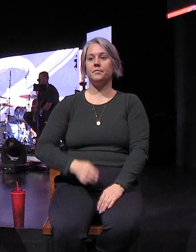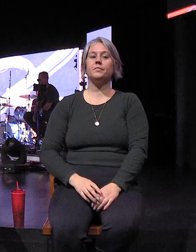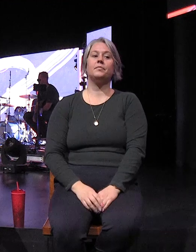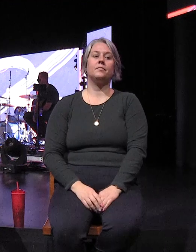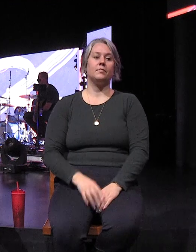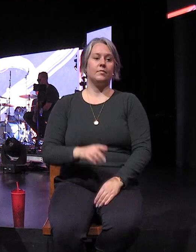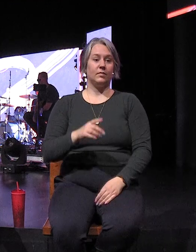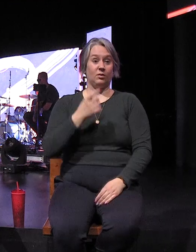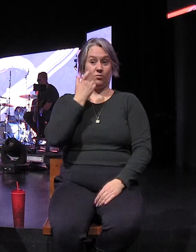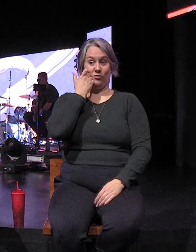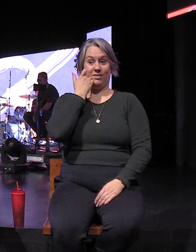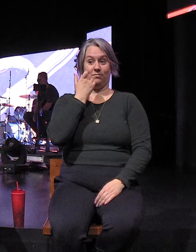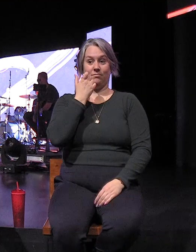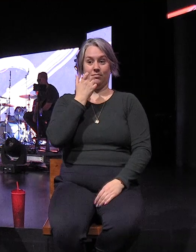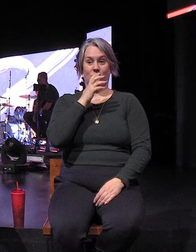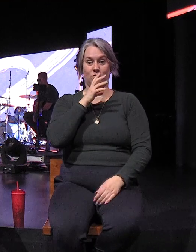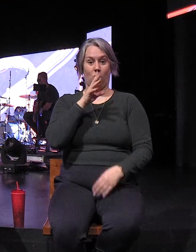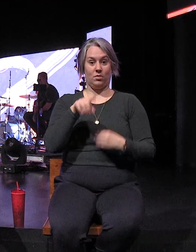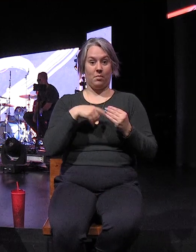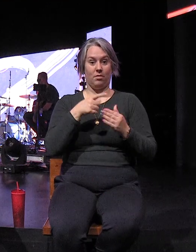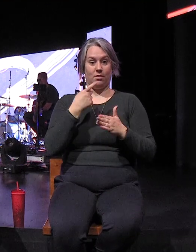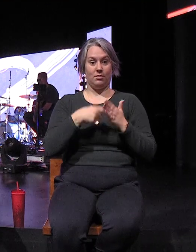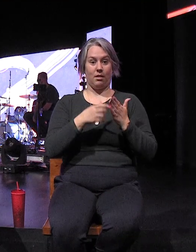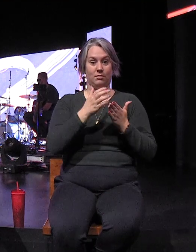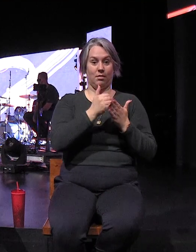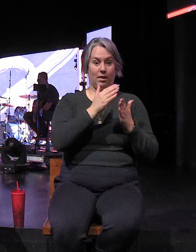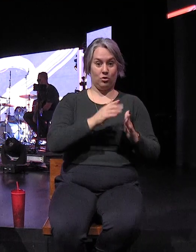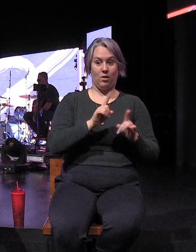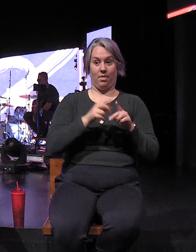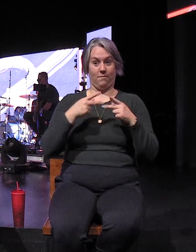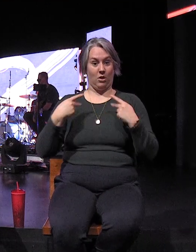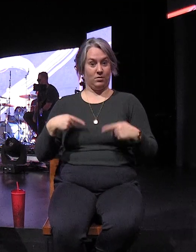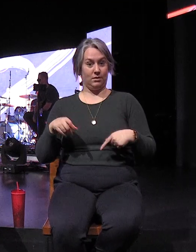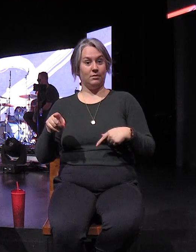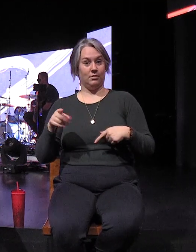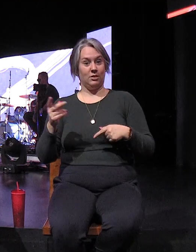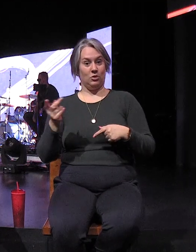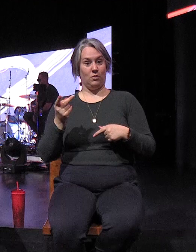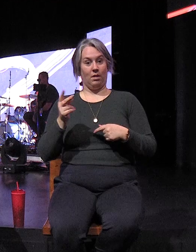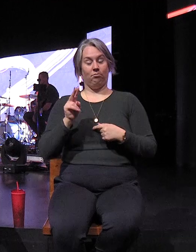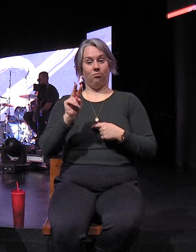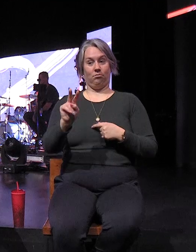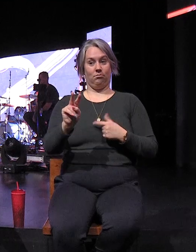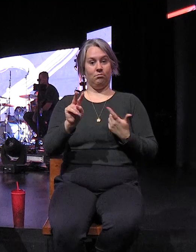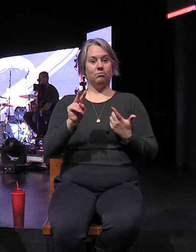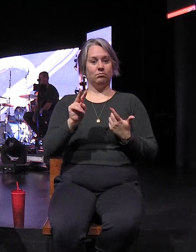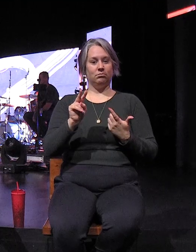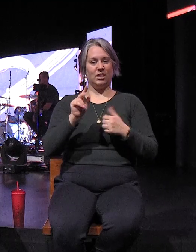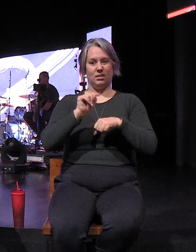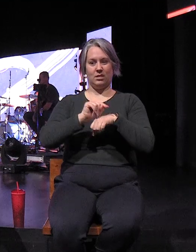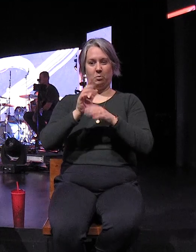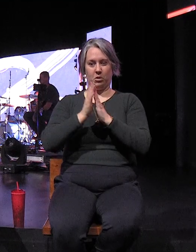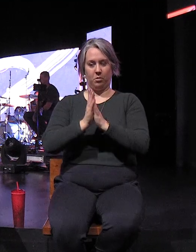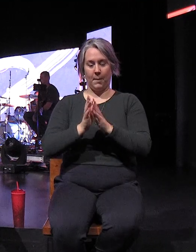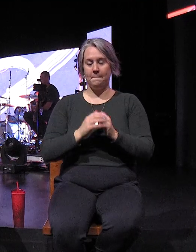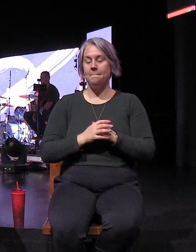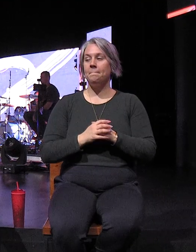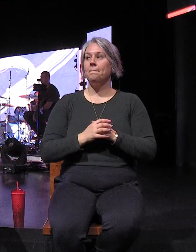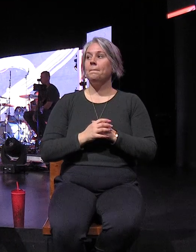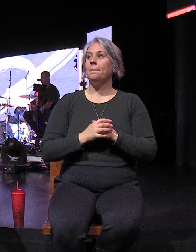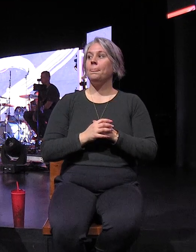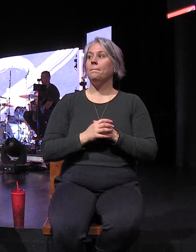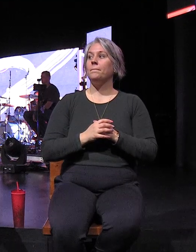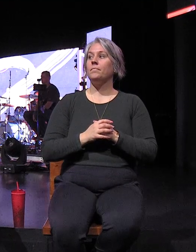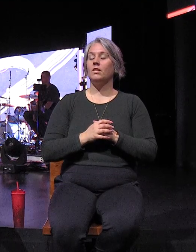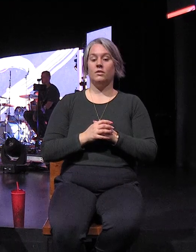tax collector and the Pharisee when they were at their crossroad of humility. So starting in verse 18, and now a certain